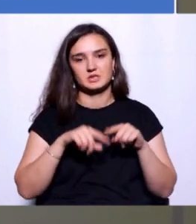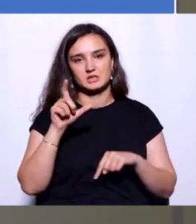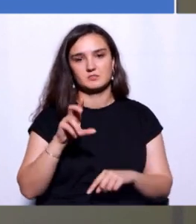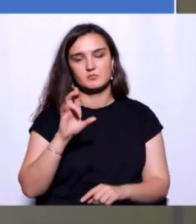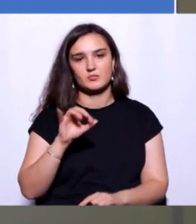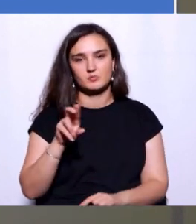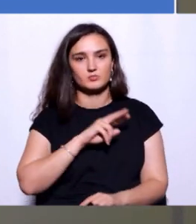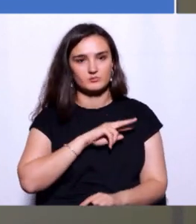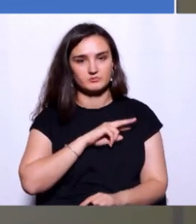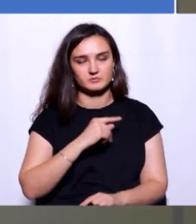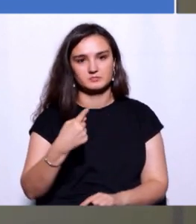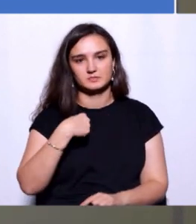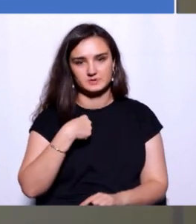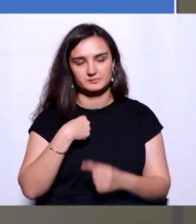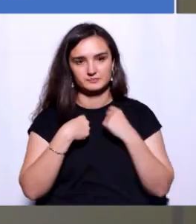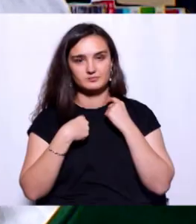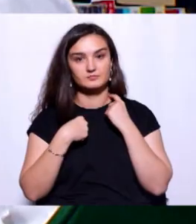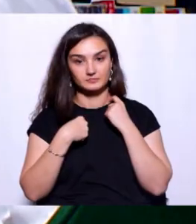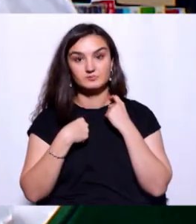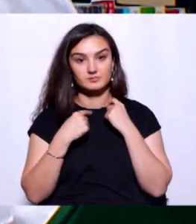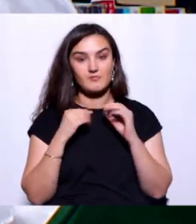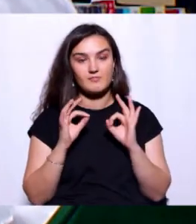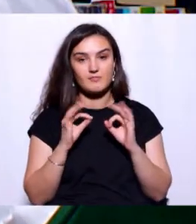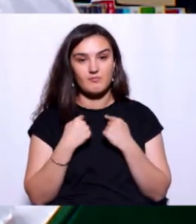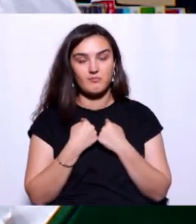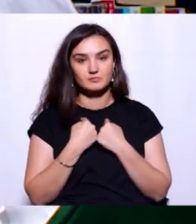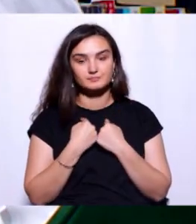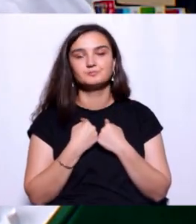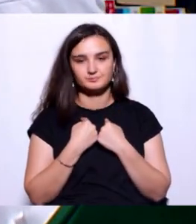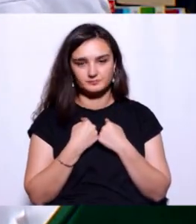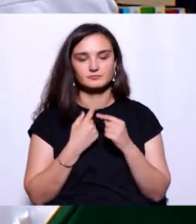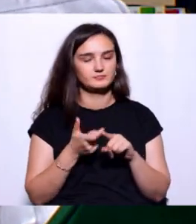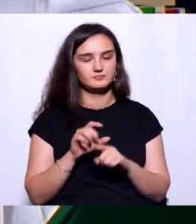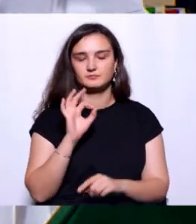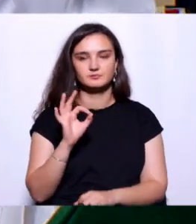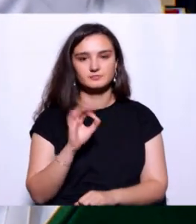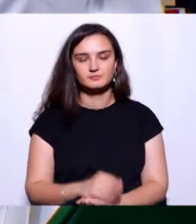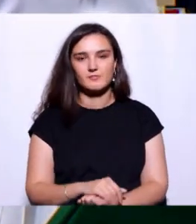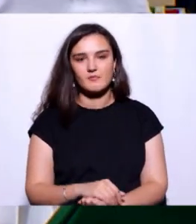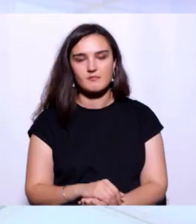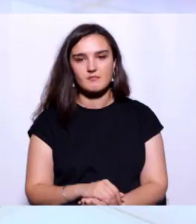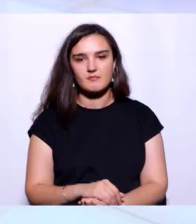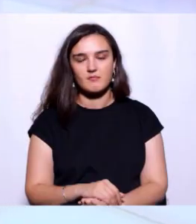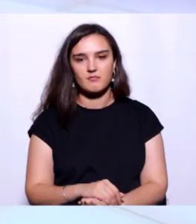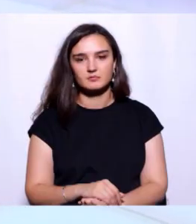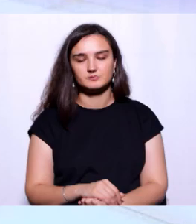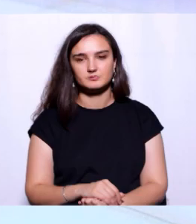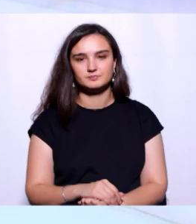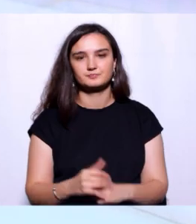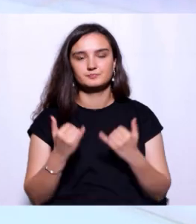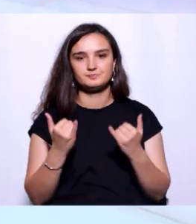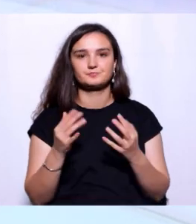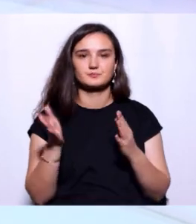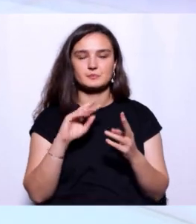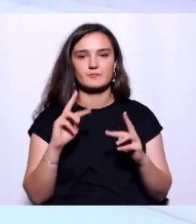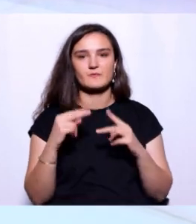Bob loves me. Am I right, Sai? So right again. You're doing great today. And now, let's